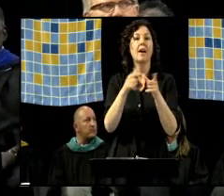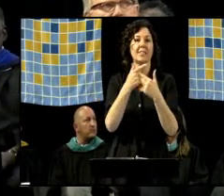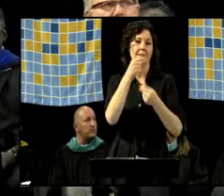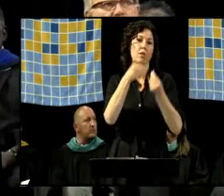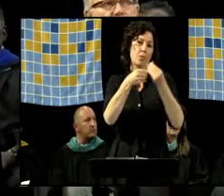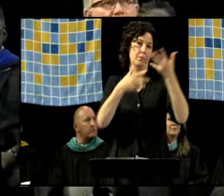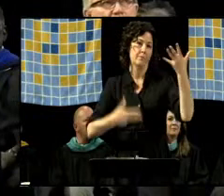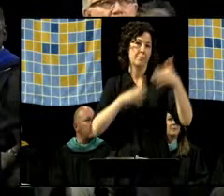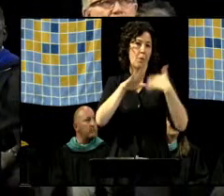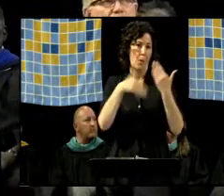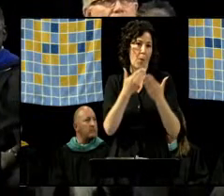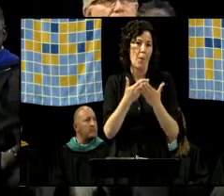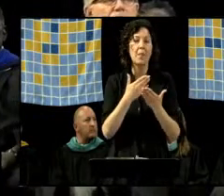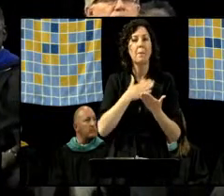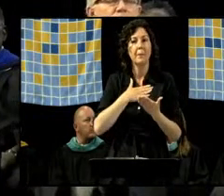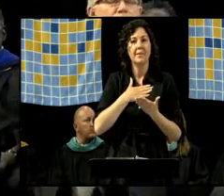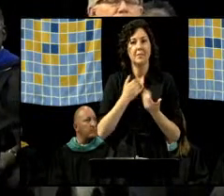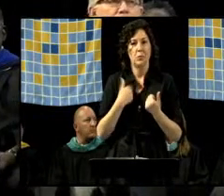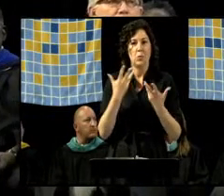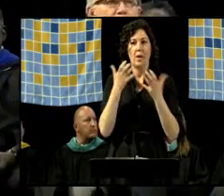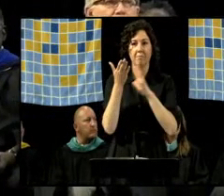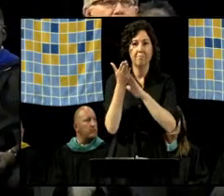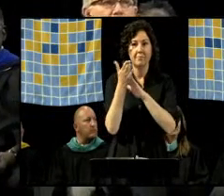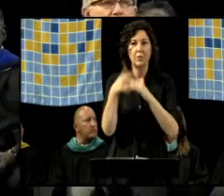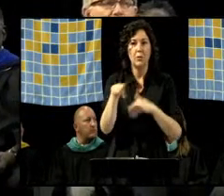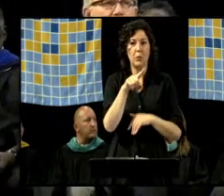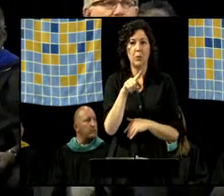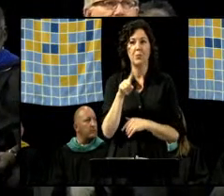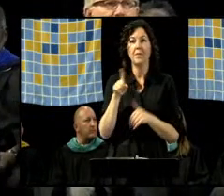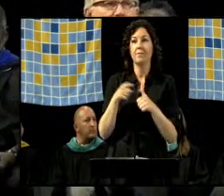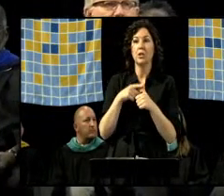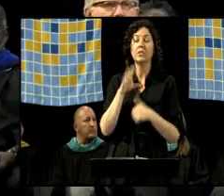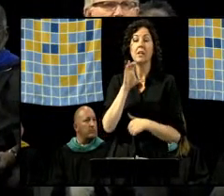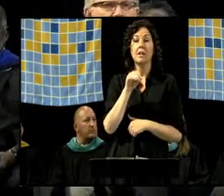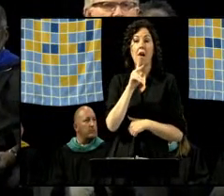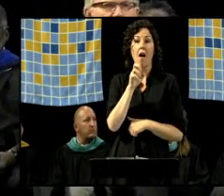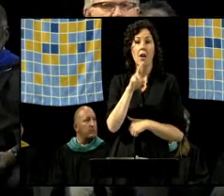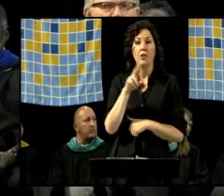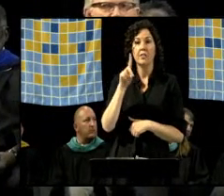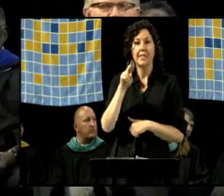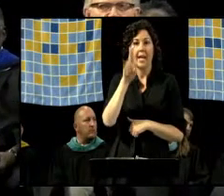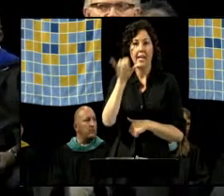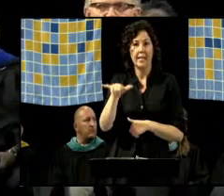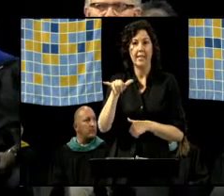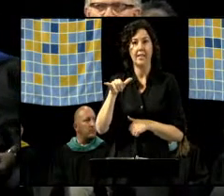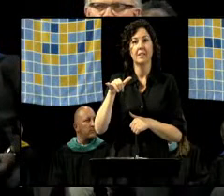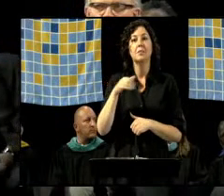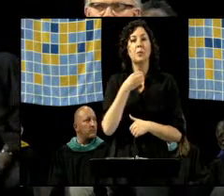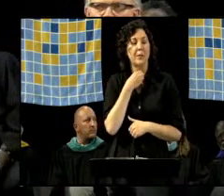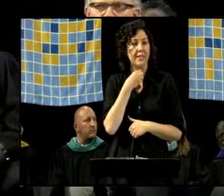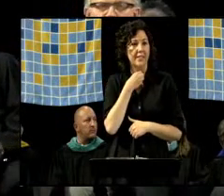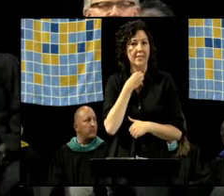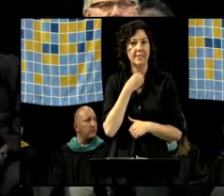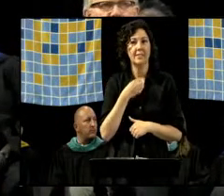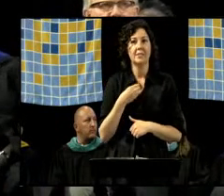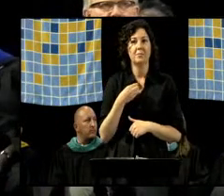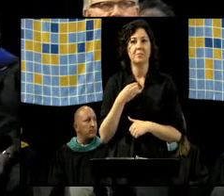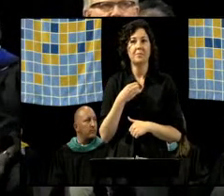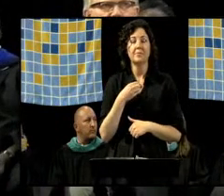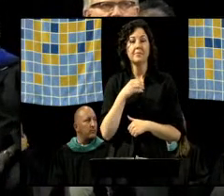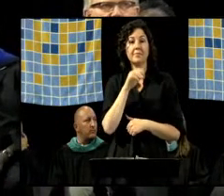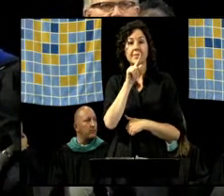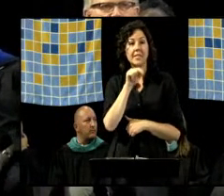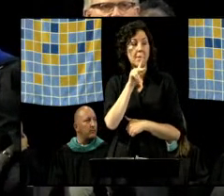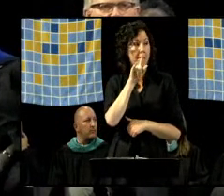standing until all have been recognized. Connor Denny, United States Marine Corps. Timothy